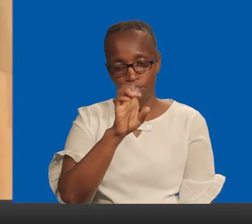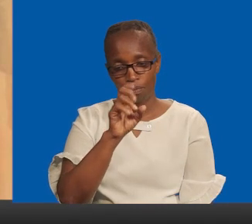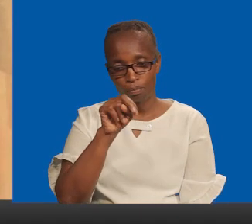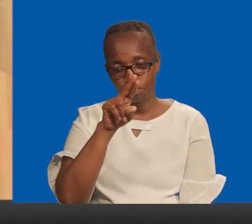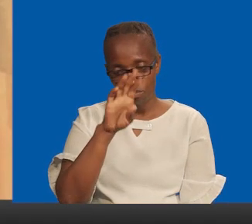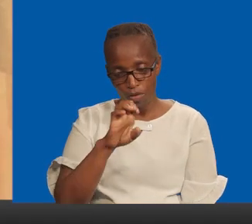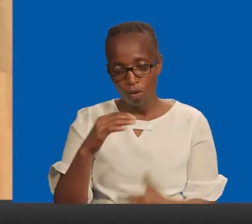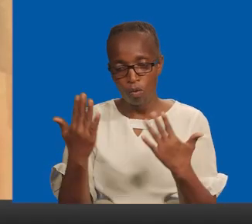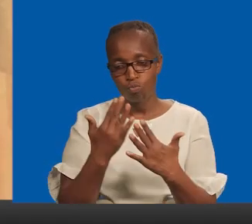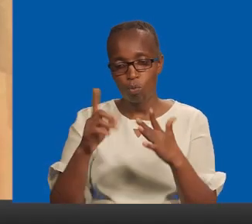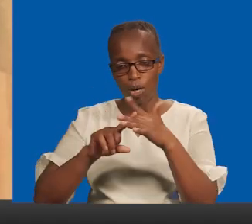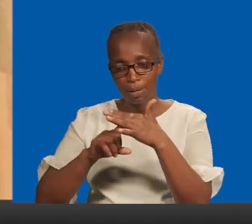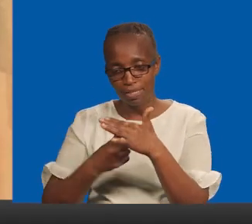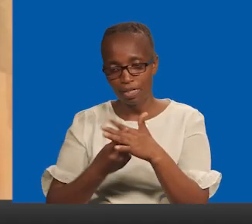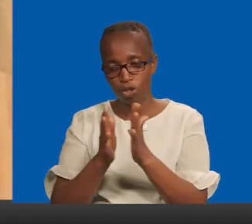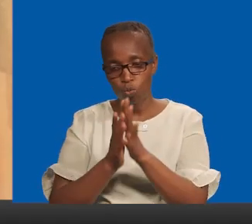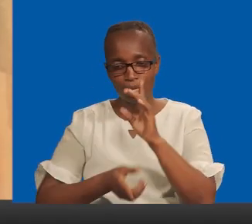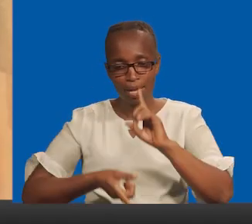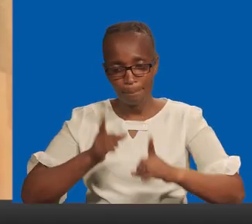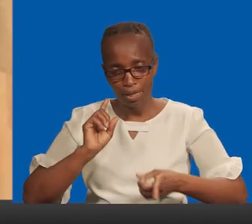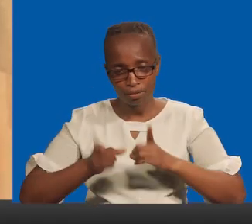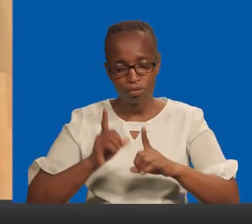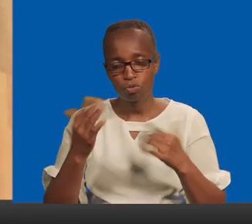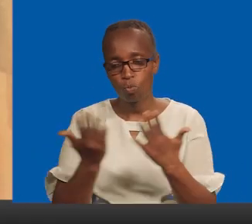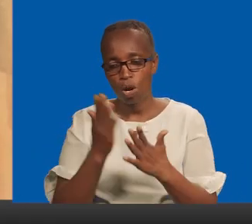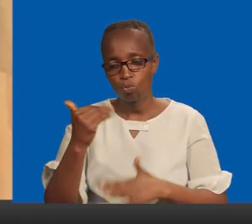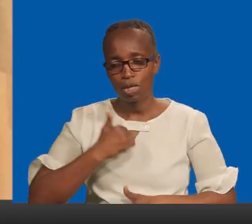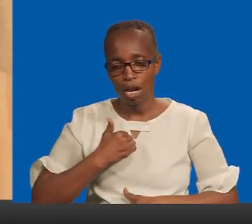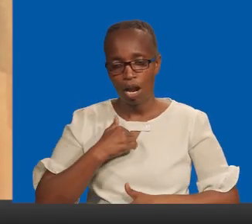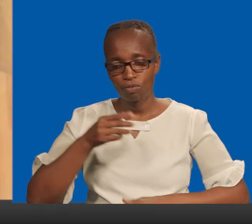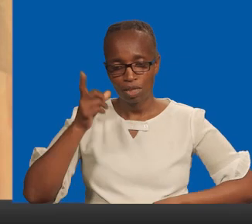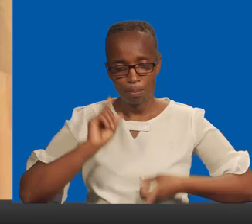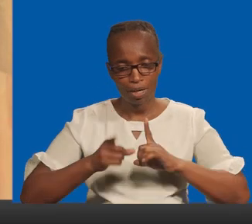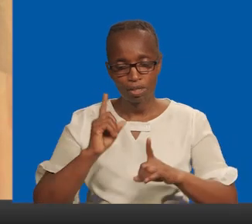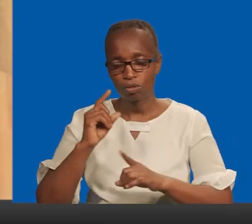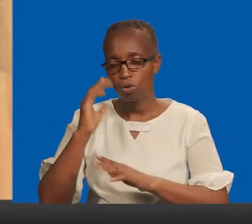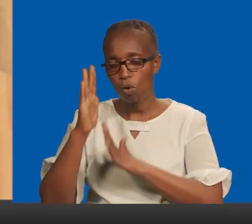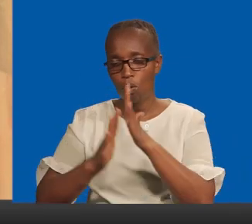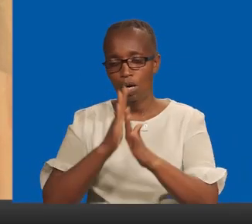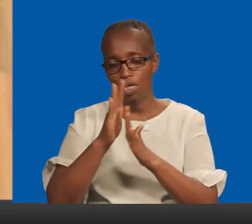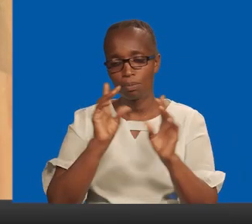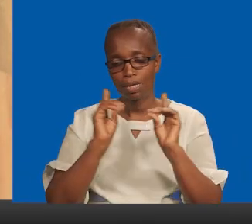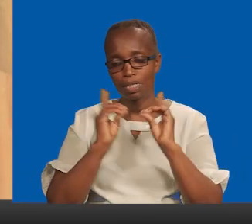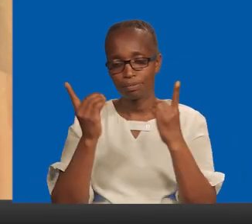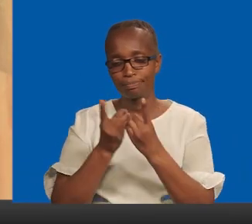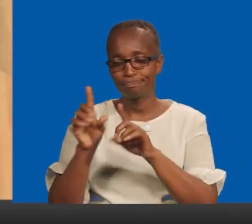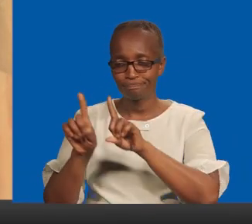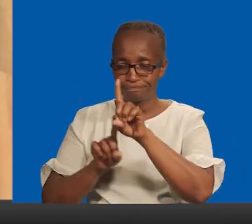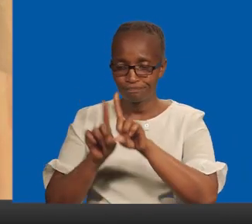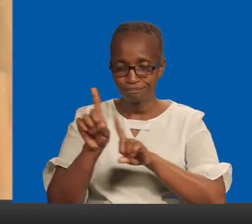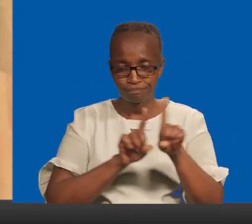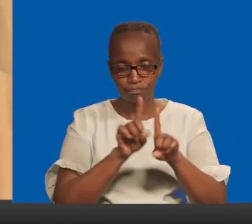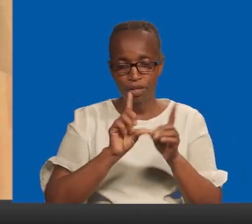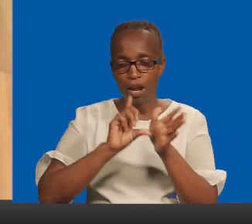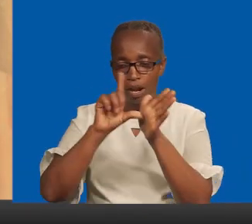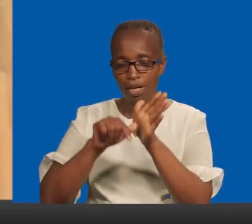mapema na Mwea Marathon ambapo tutakuwa na marathon organized by the Department of Tourism, na